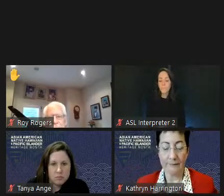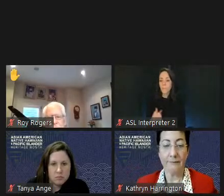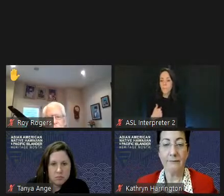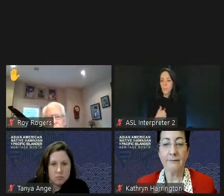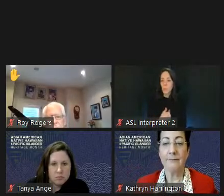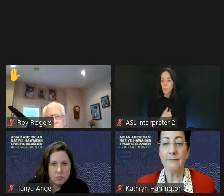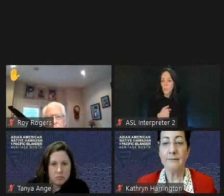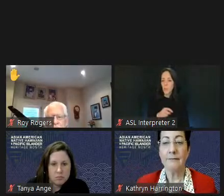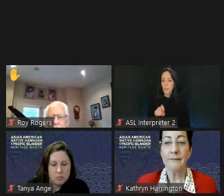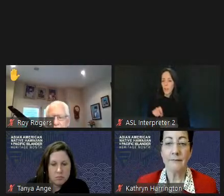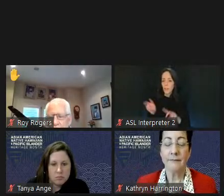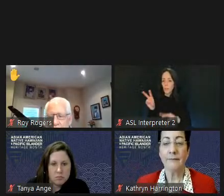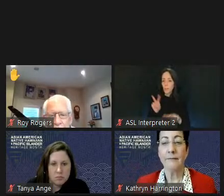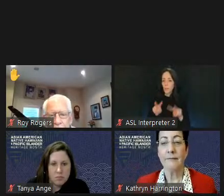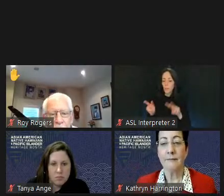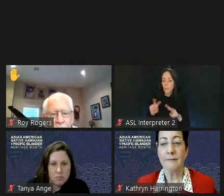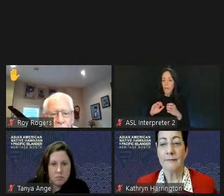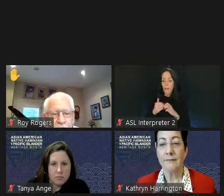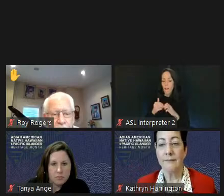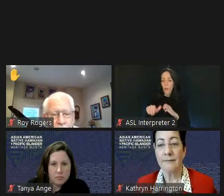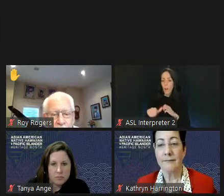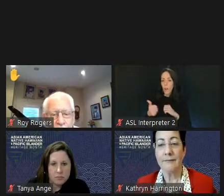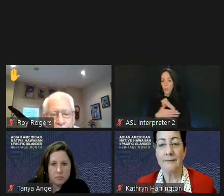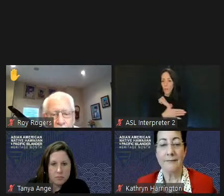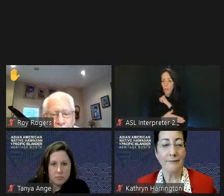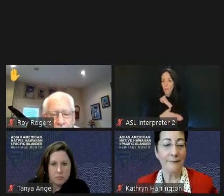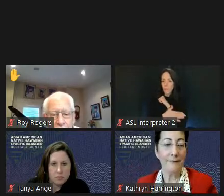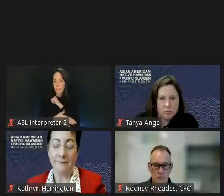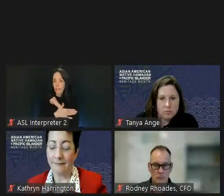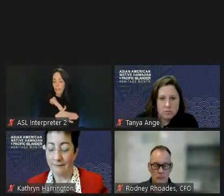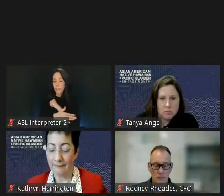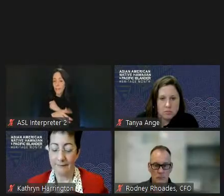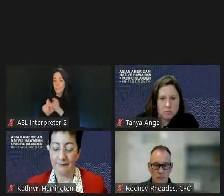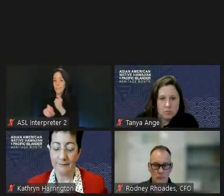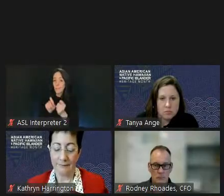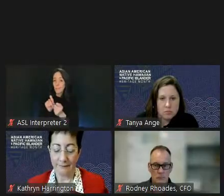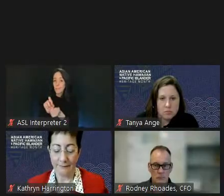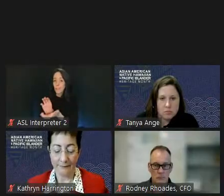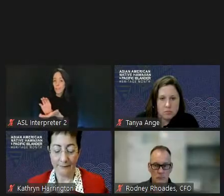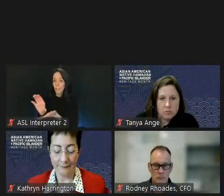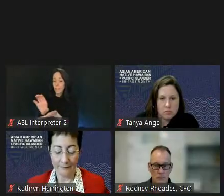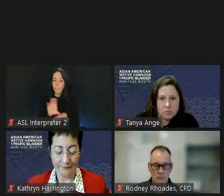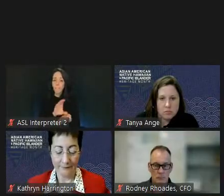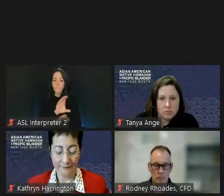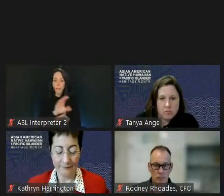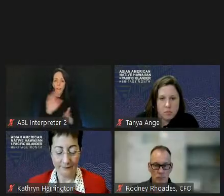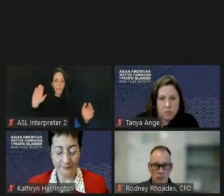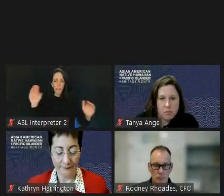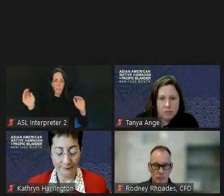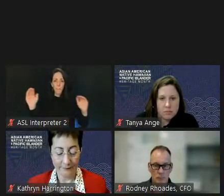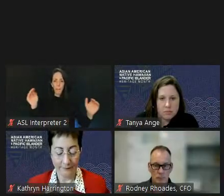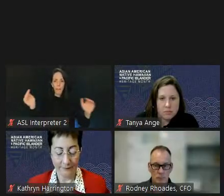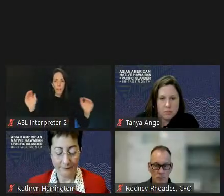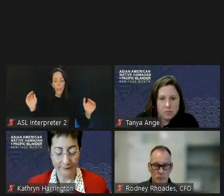at how other counties specifically fund to really compare to Washington